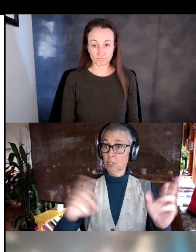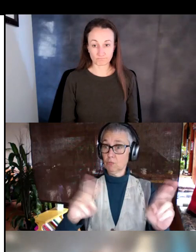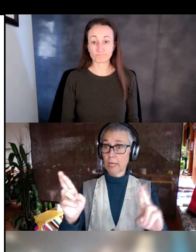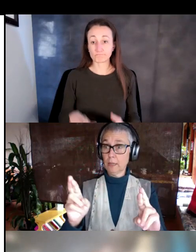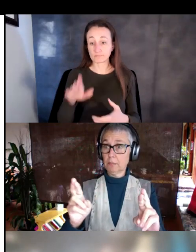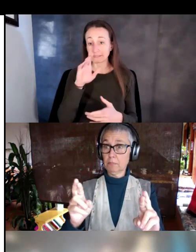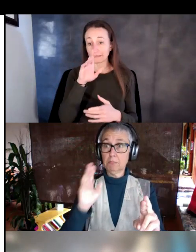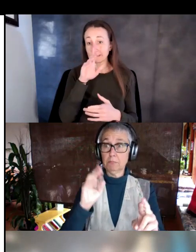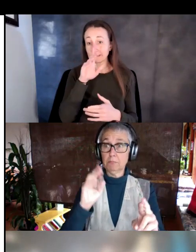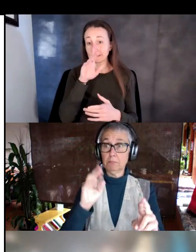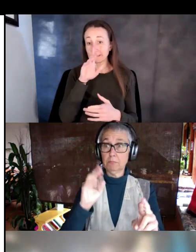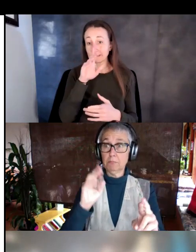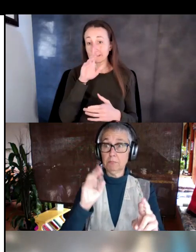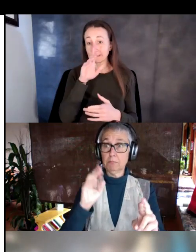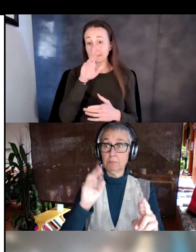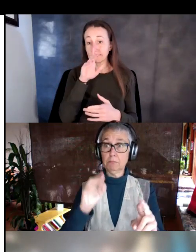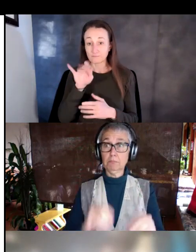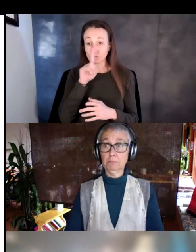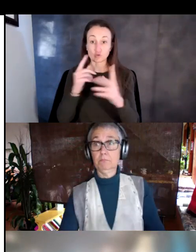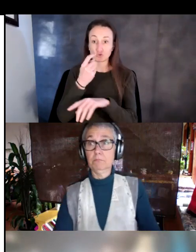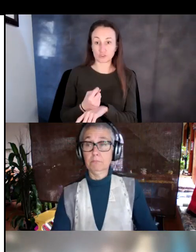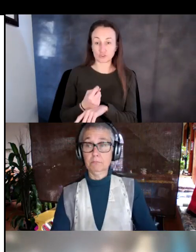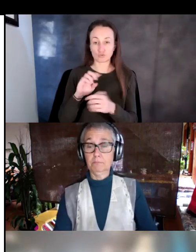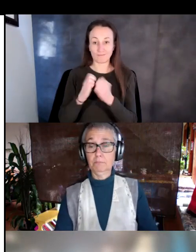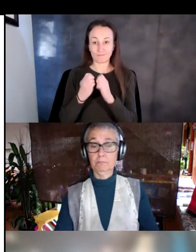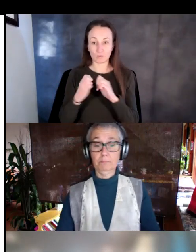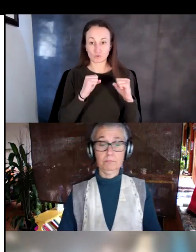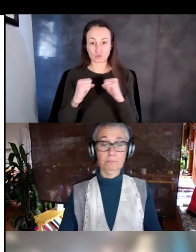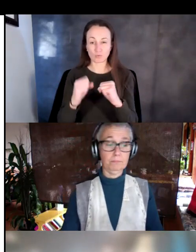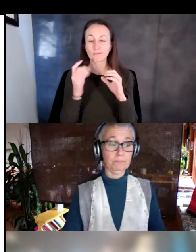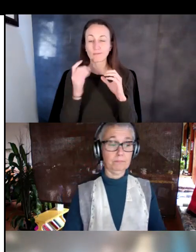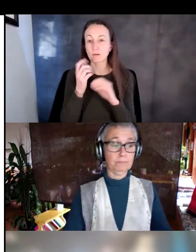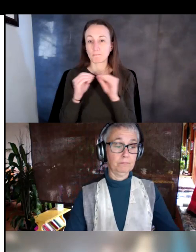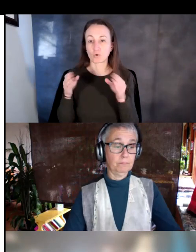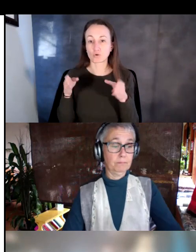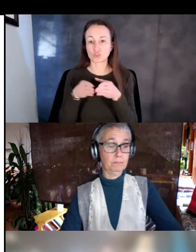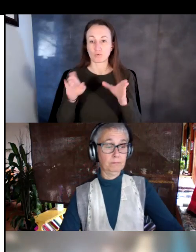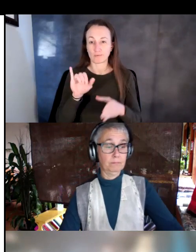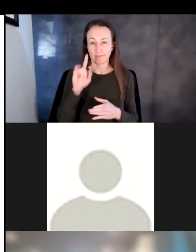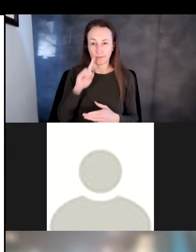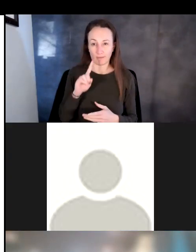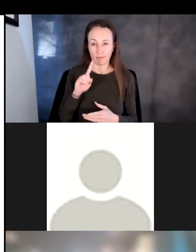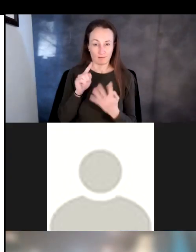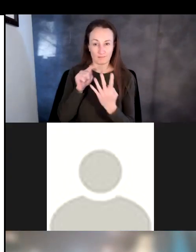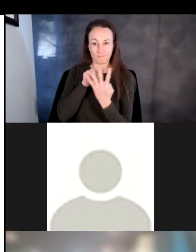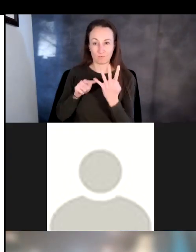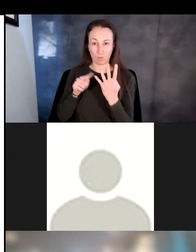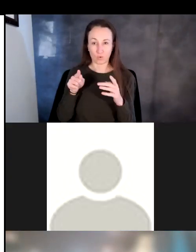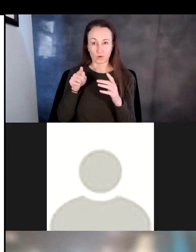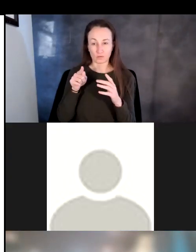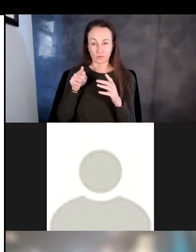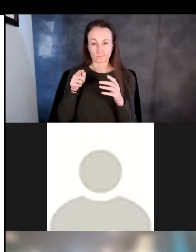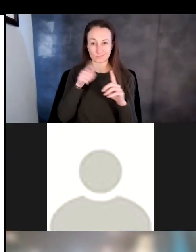evolution strategy, so that's what I'm showing here. I'm kind of a little more general than that 4-circle one I showed